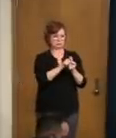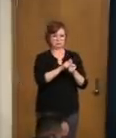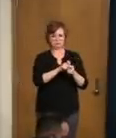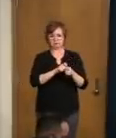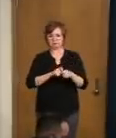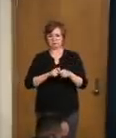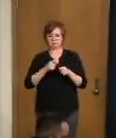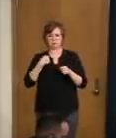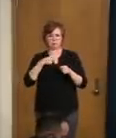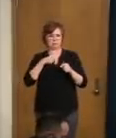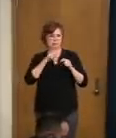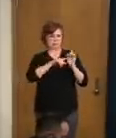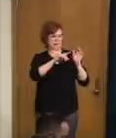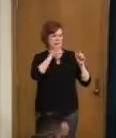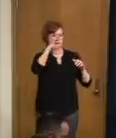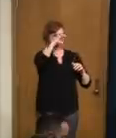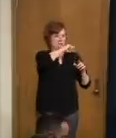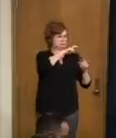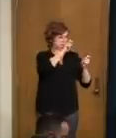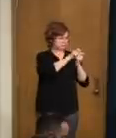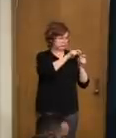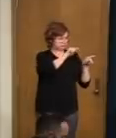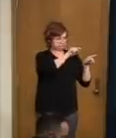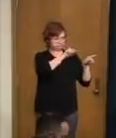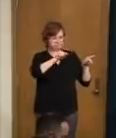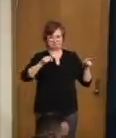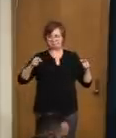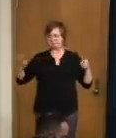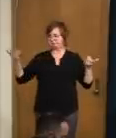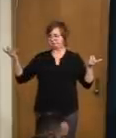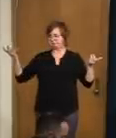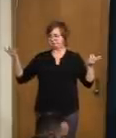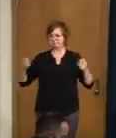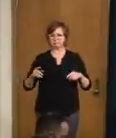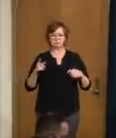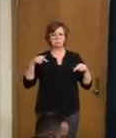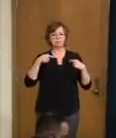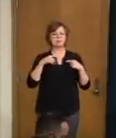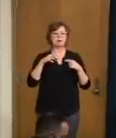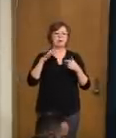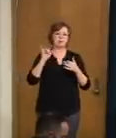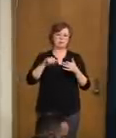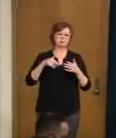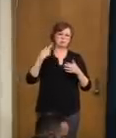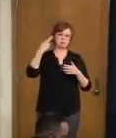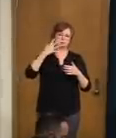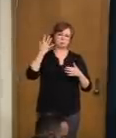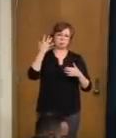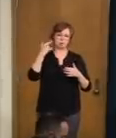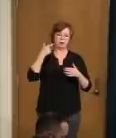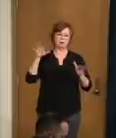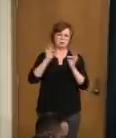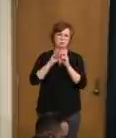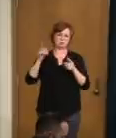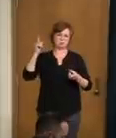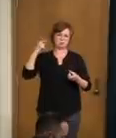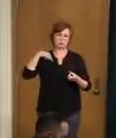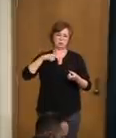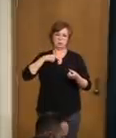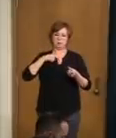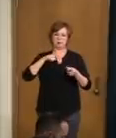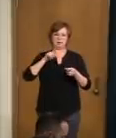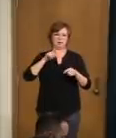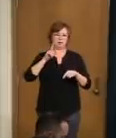again, that's why general slowing down is what is recommended right now. And then unfortunately, the hammer approach